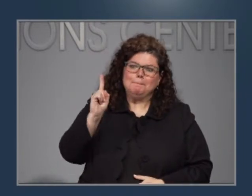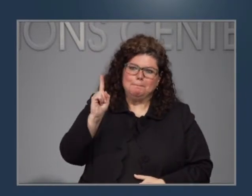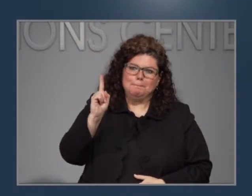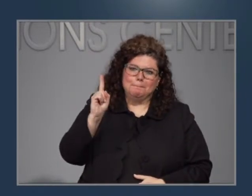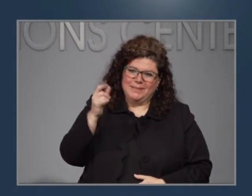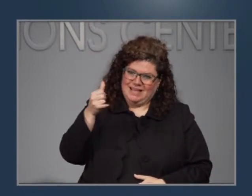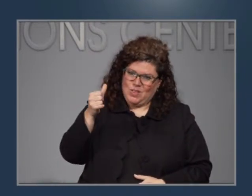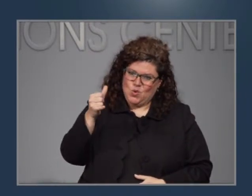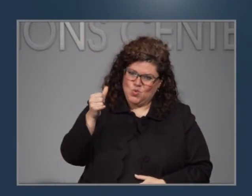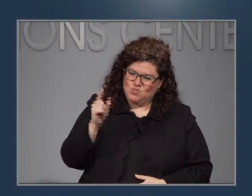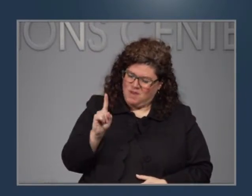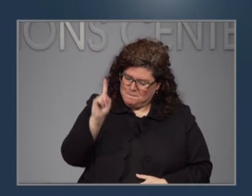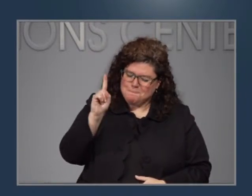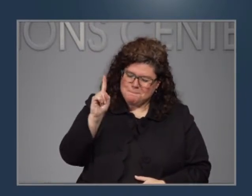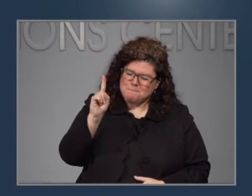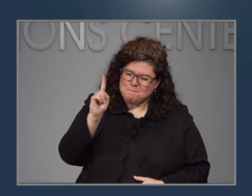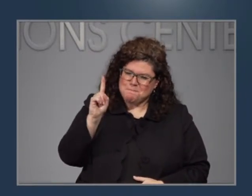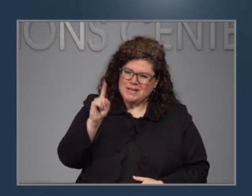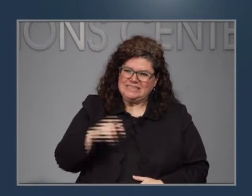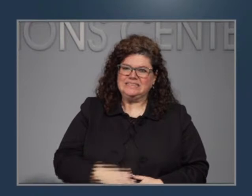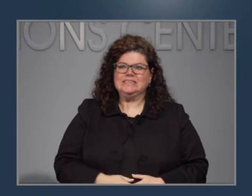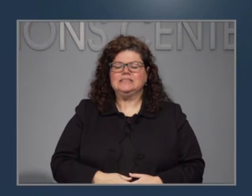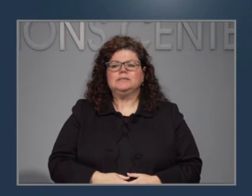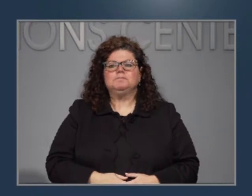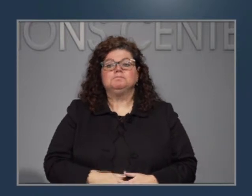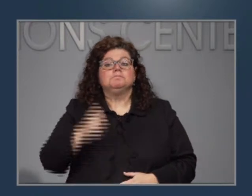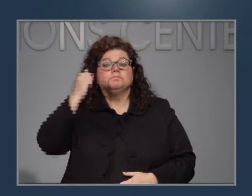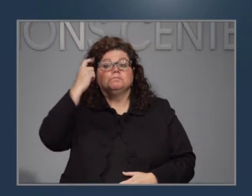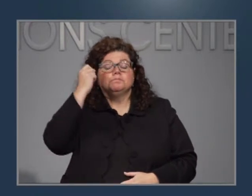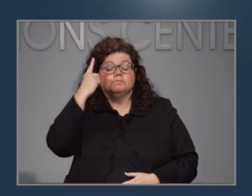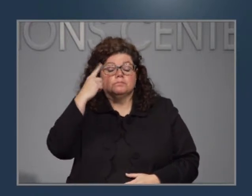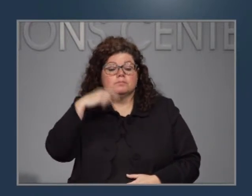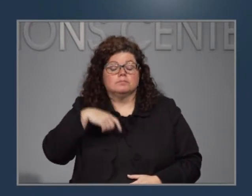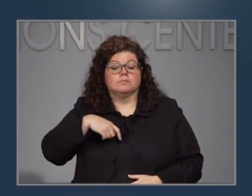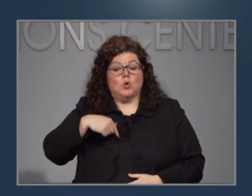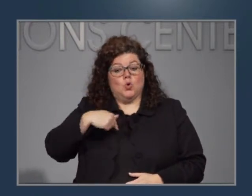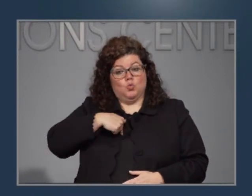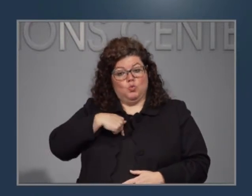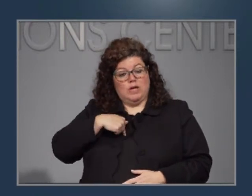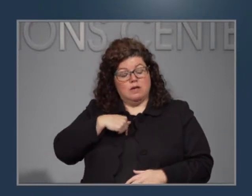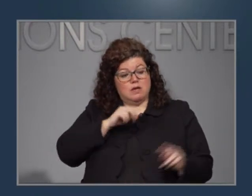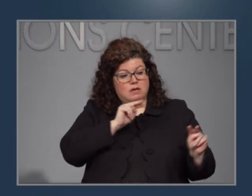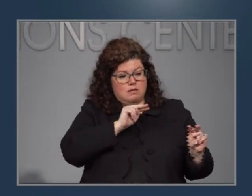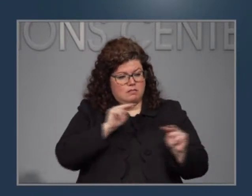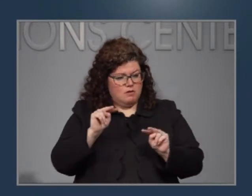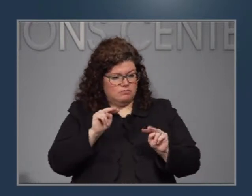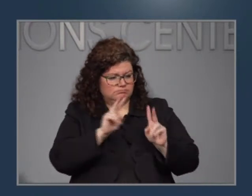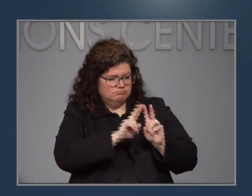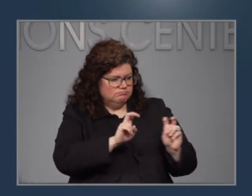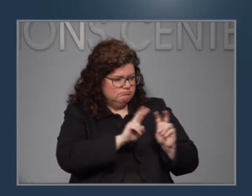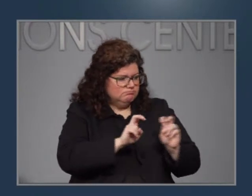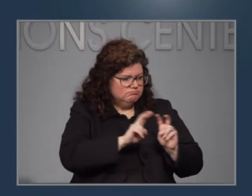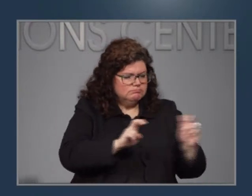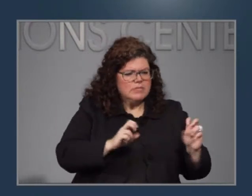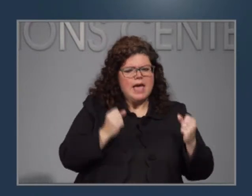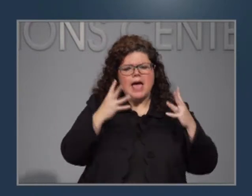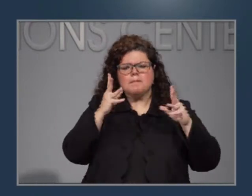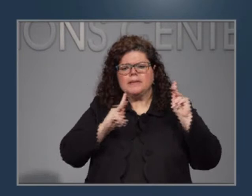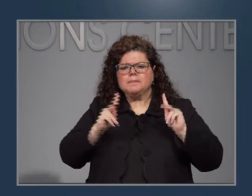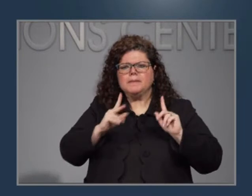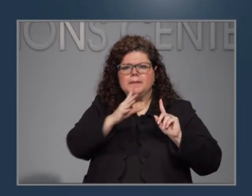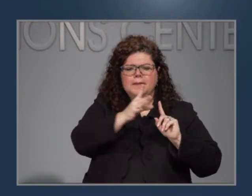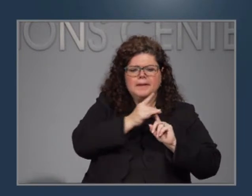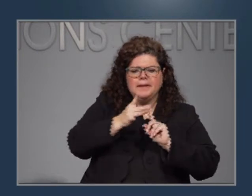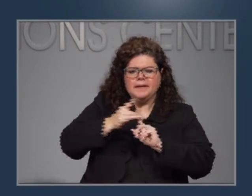trend gets a yellow line. We also track critical capabilities. We look at both our trend metrics, those that I